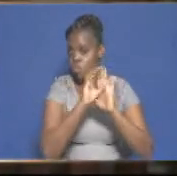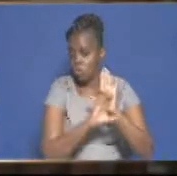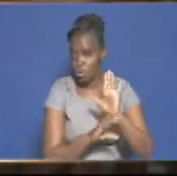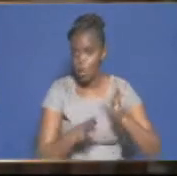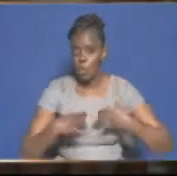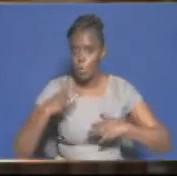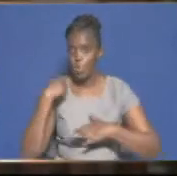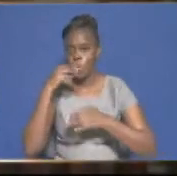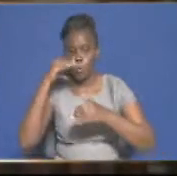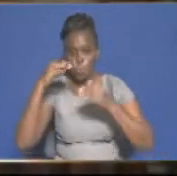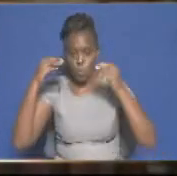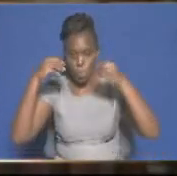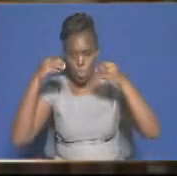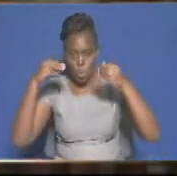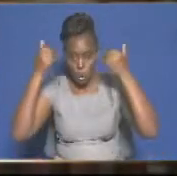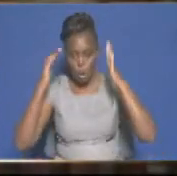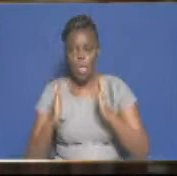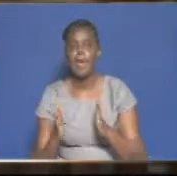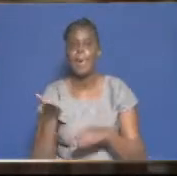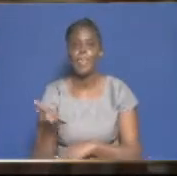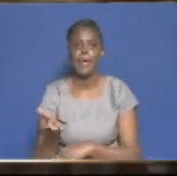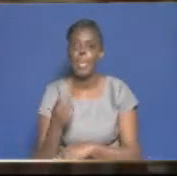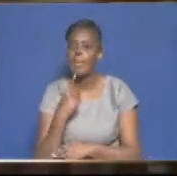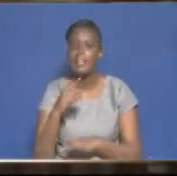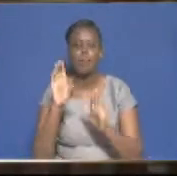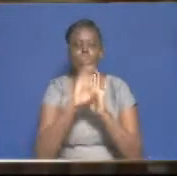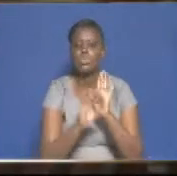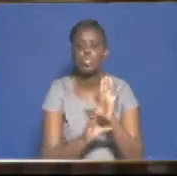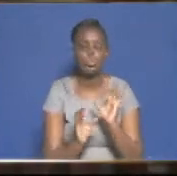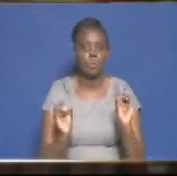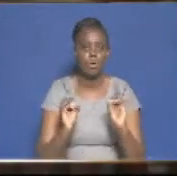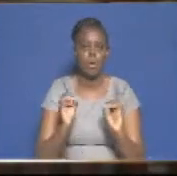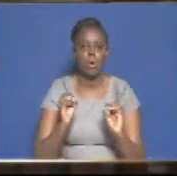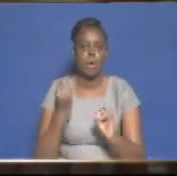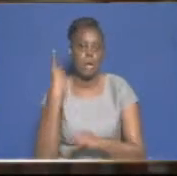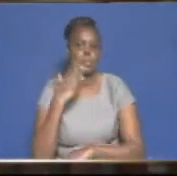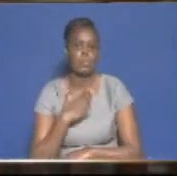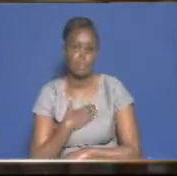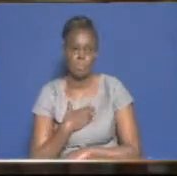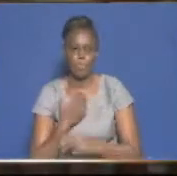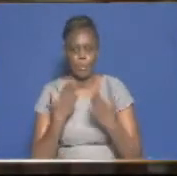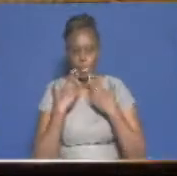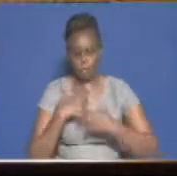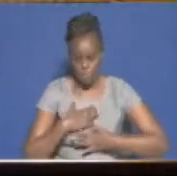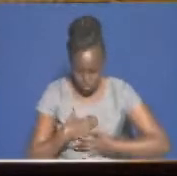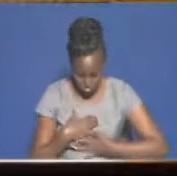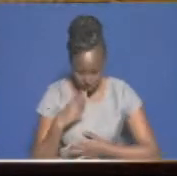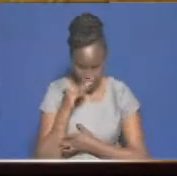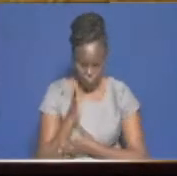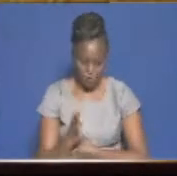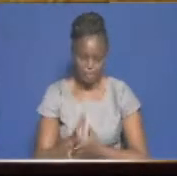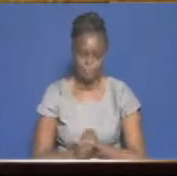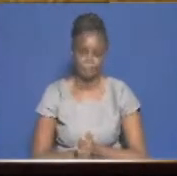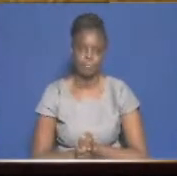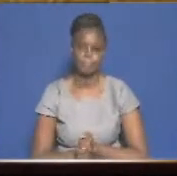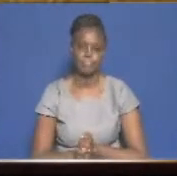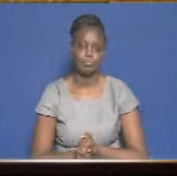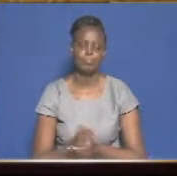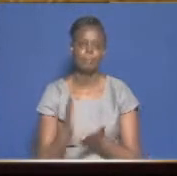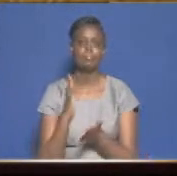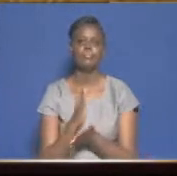are lawyers here will tell us that is unconstitutional from my own understanding. Thank you, Honorable Speaker. And of